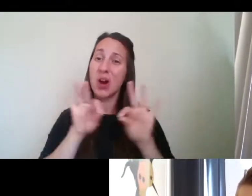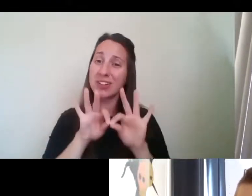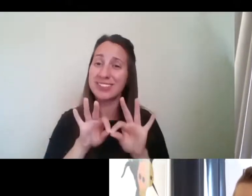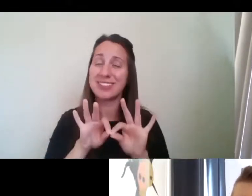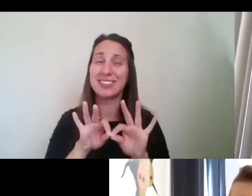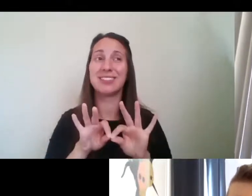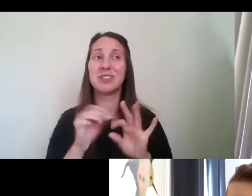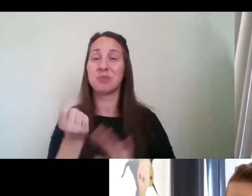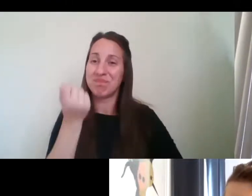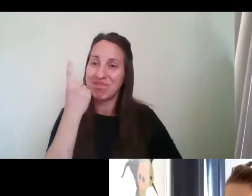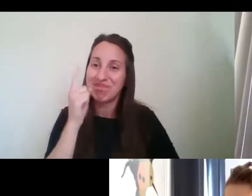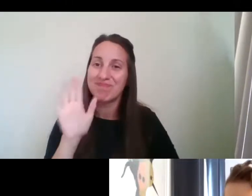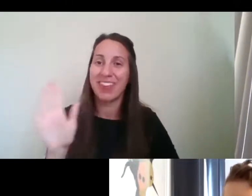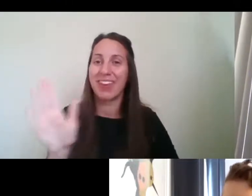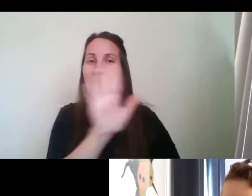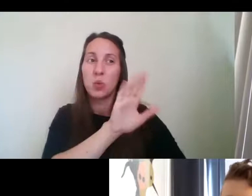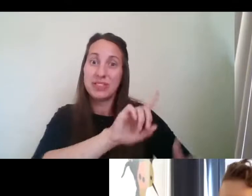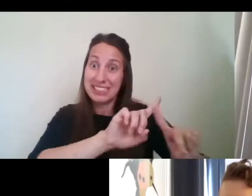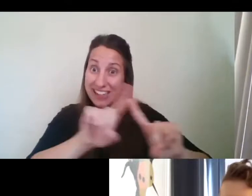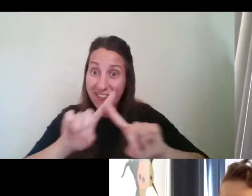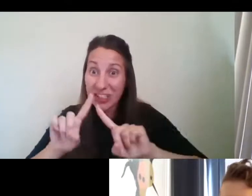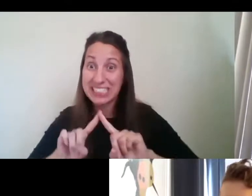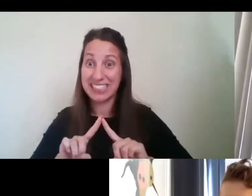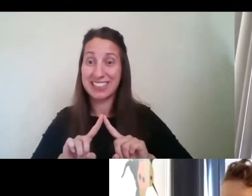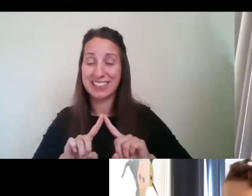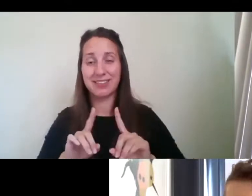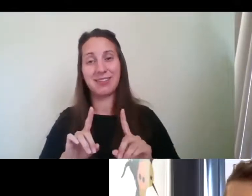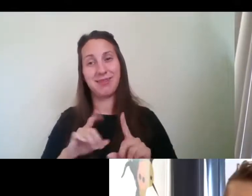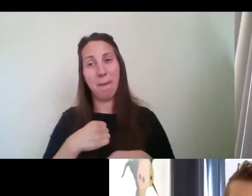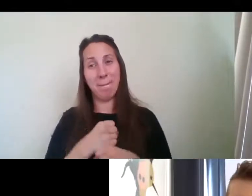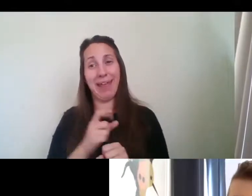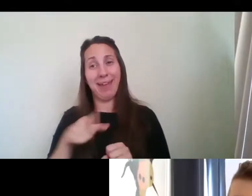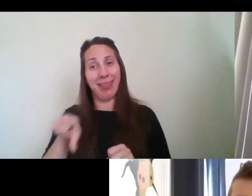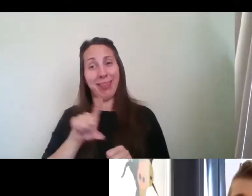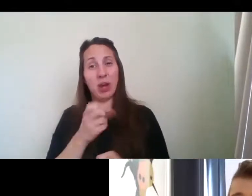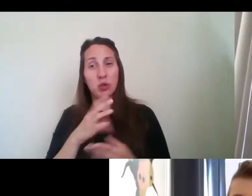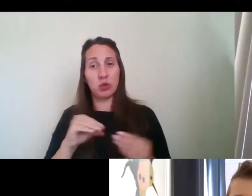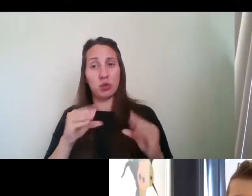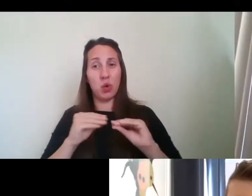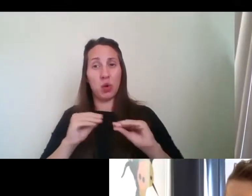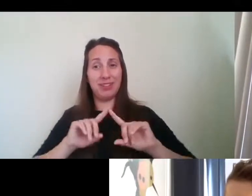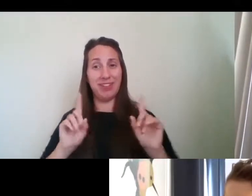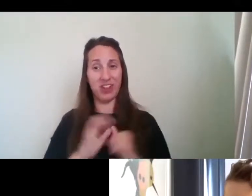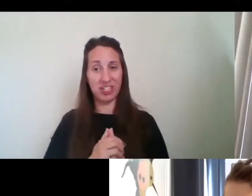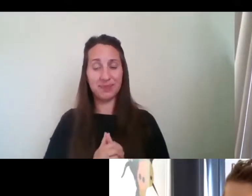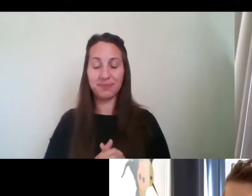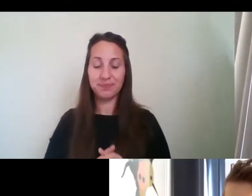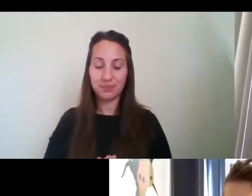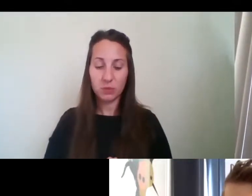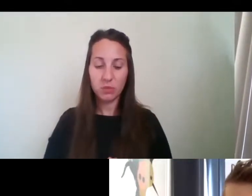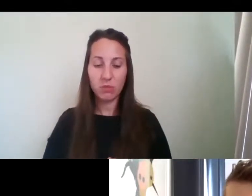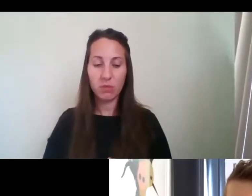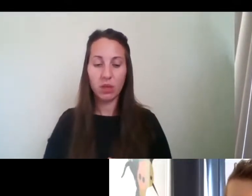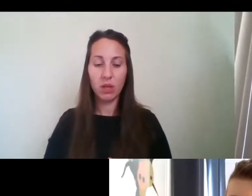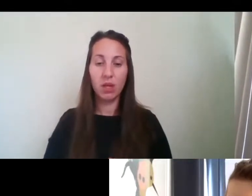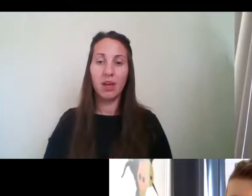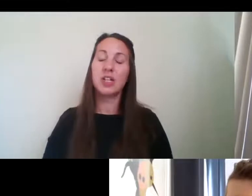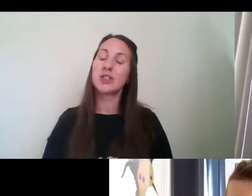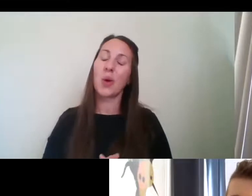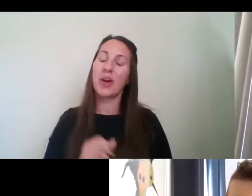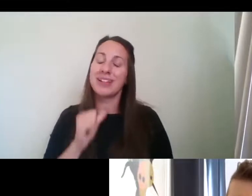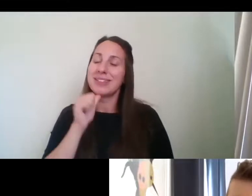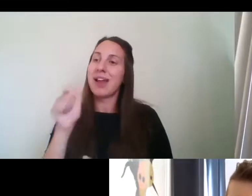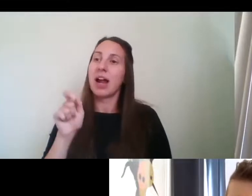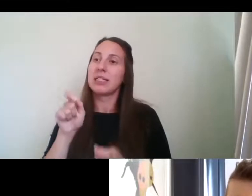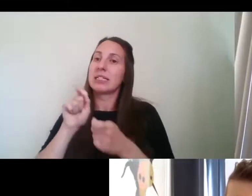beings. So I would say that there isn't a number of people that you can talk to where you can then